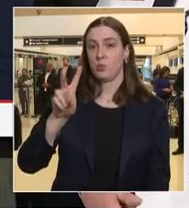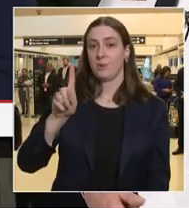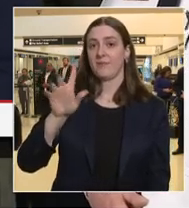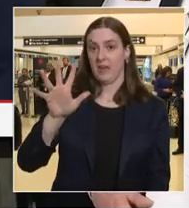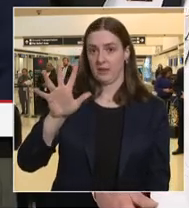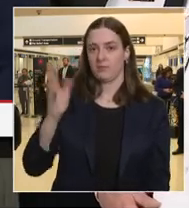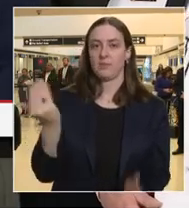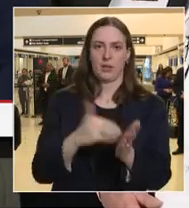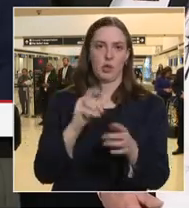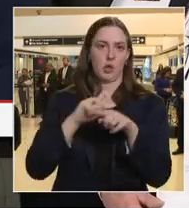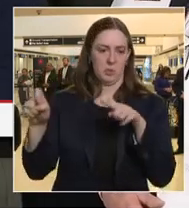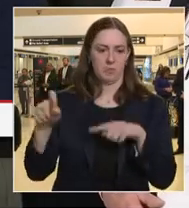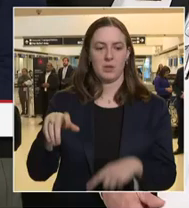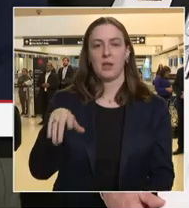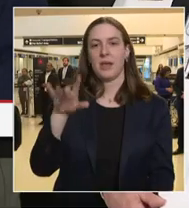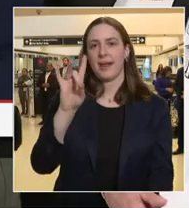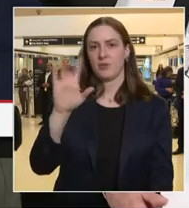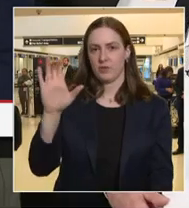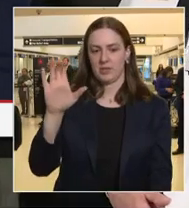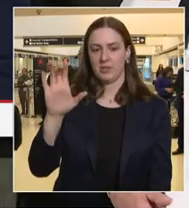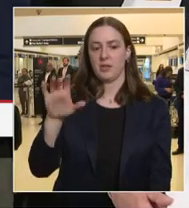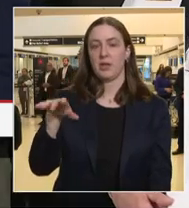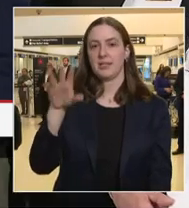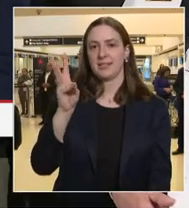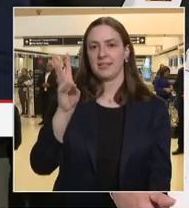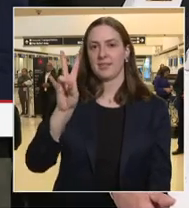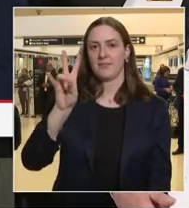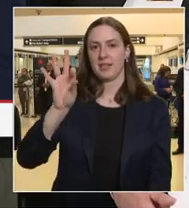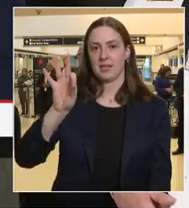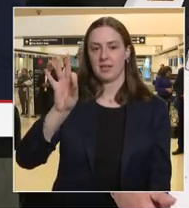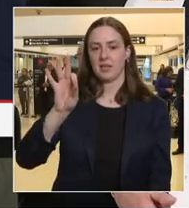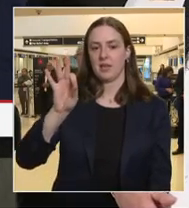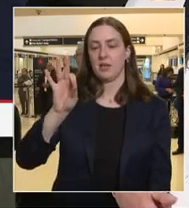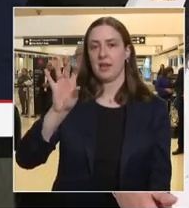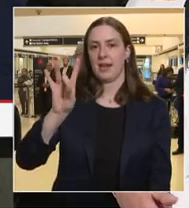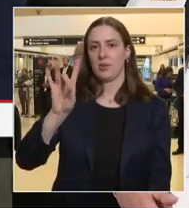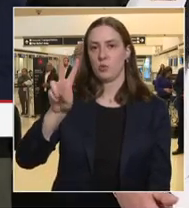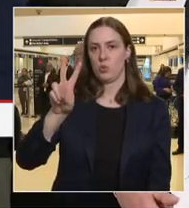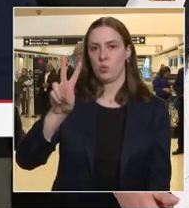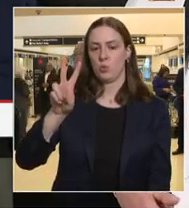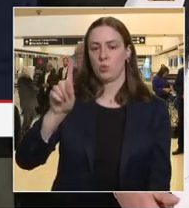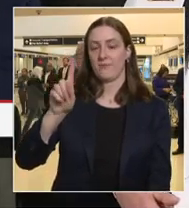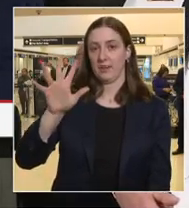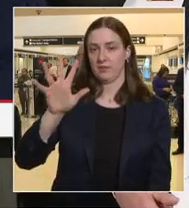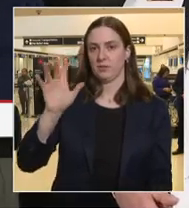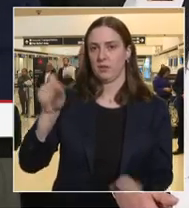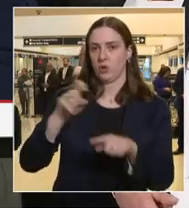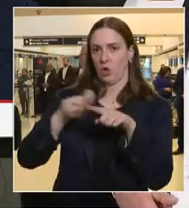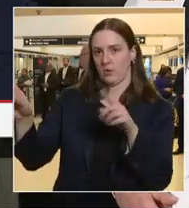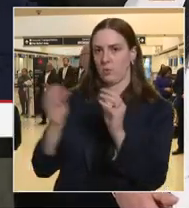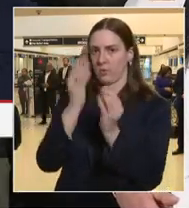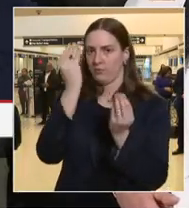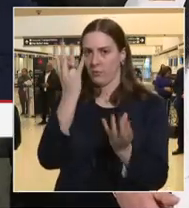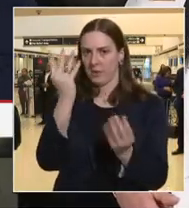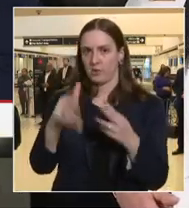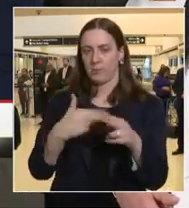1-800-679-8215. And here's what I can share at this early stage. American Eagle